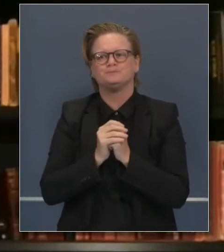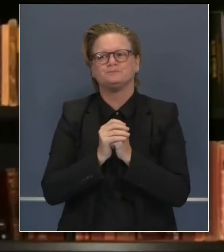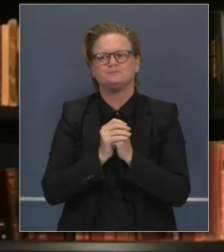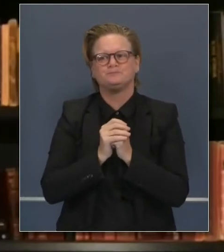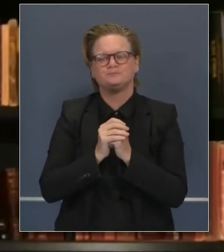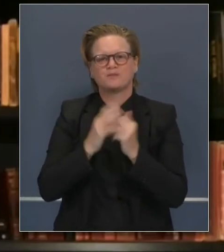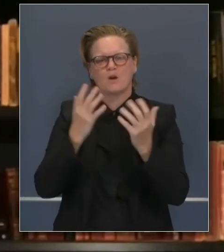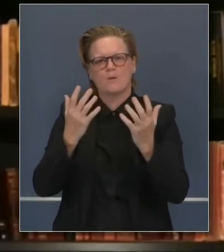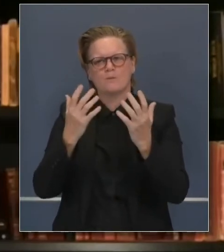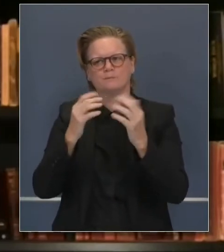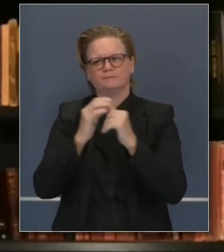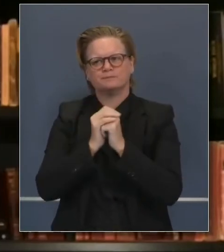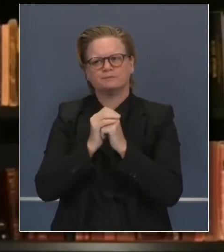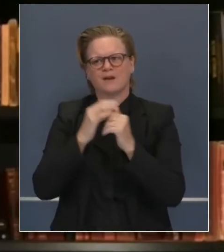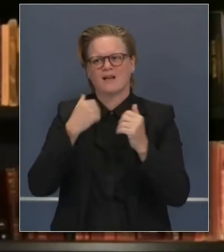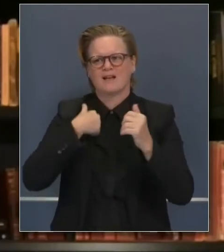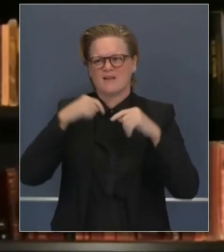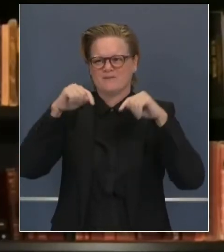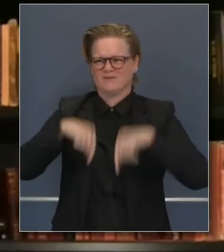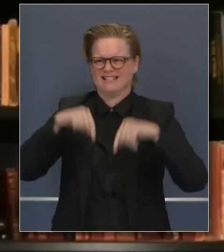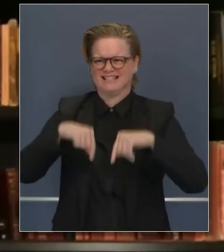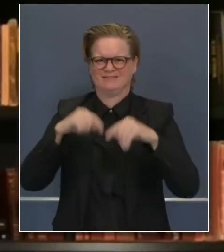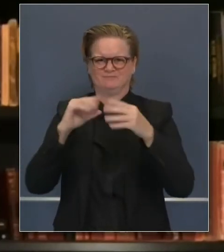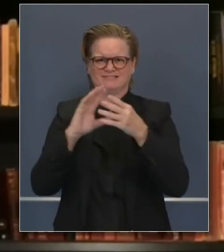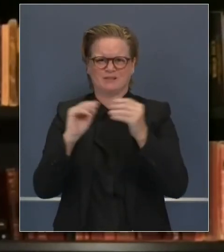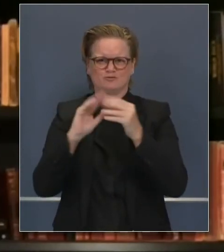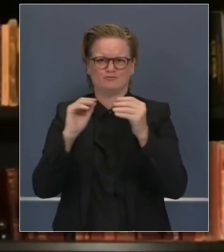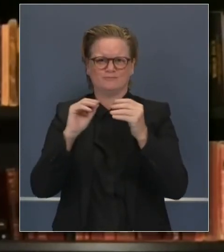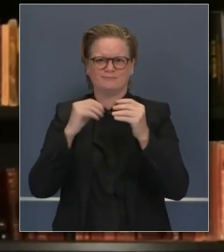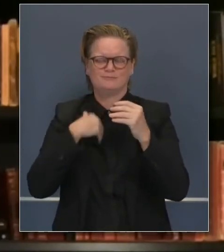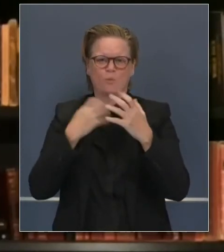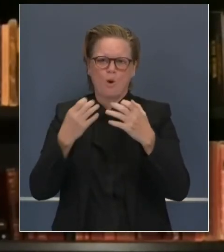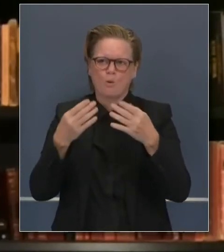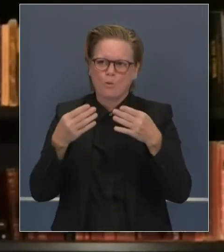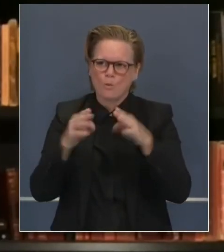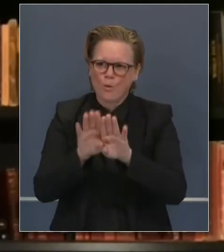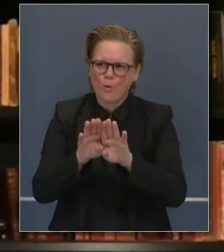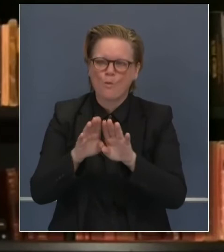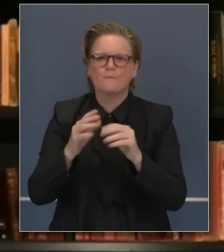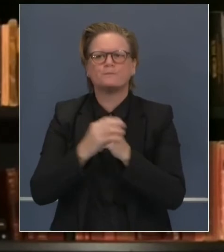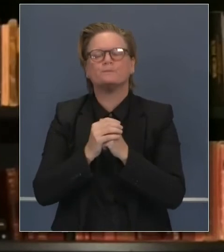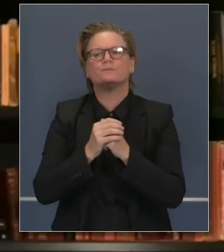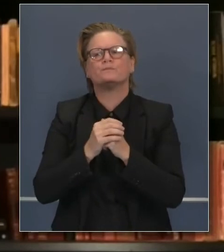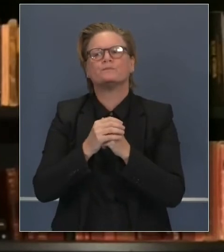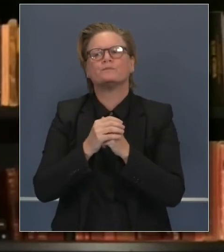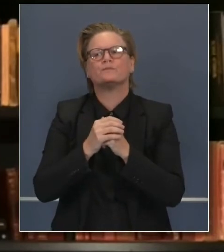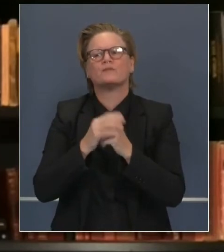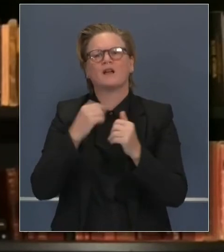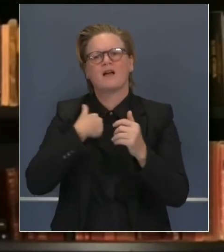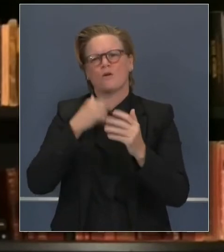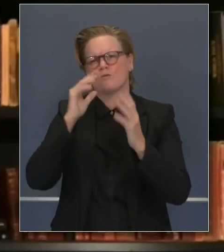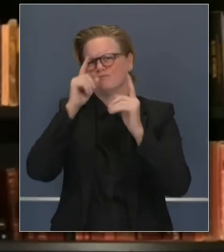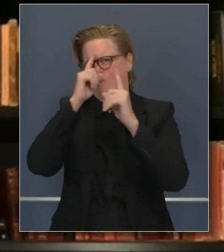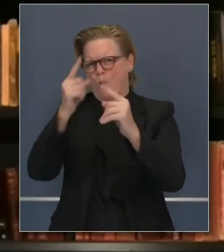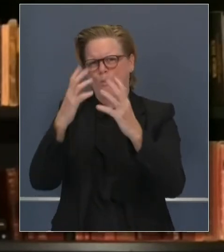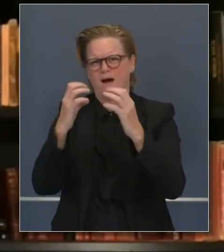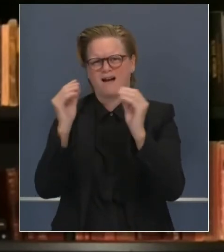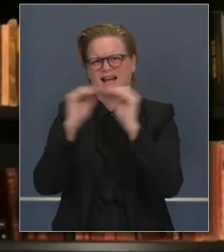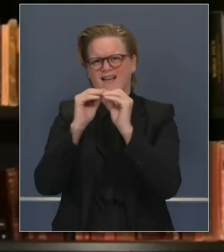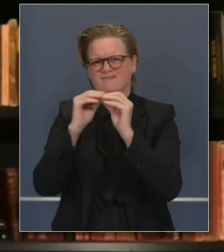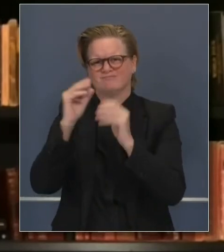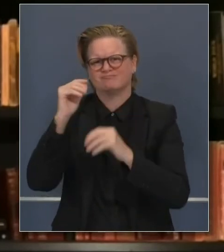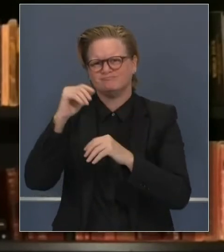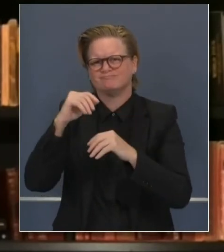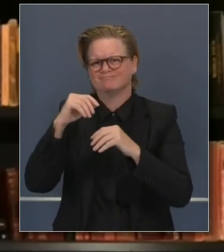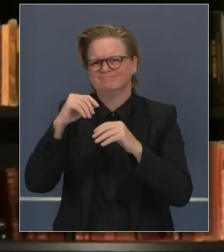this session. Look forward to subsequent sessions. As I said, preview, or rather you heard from Dr. Galley and myself, a preview on